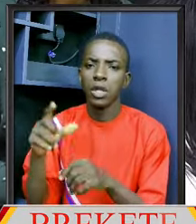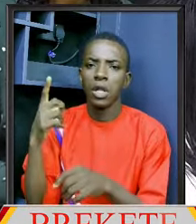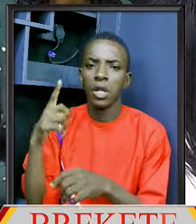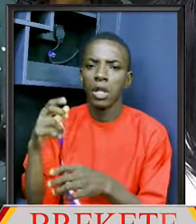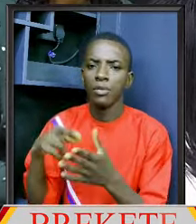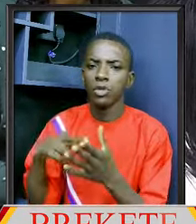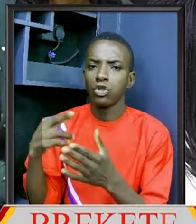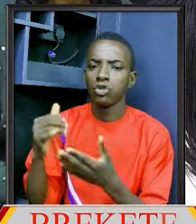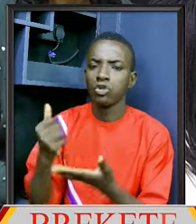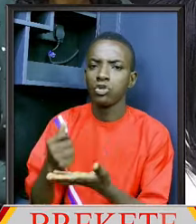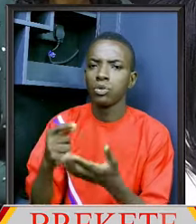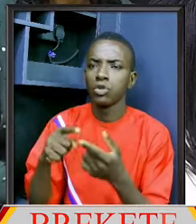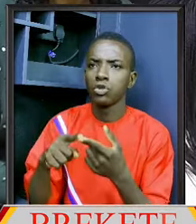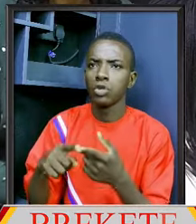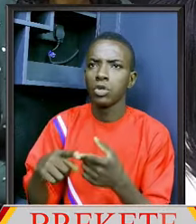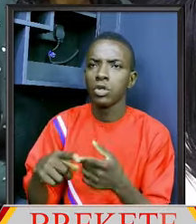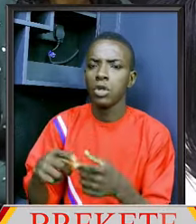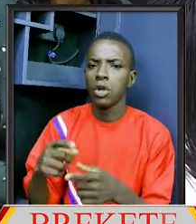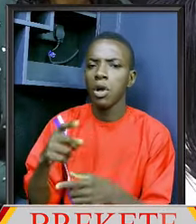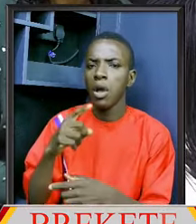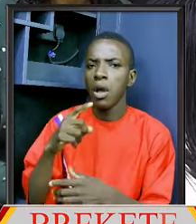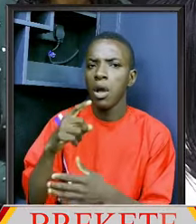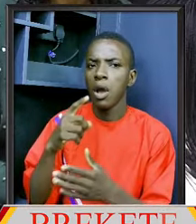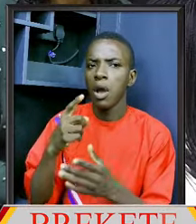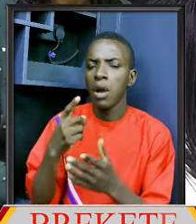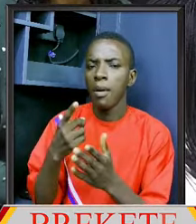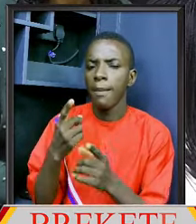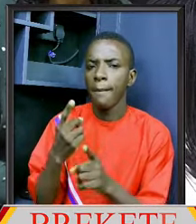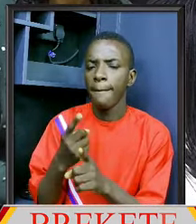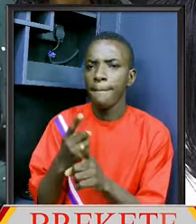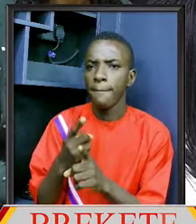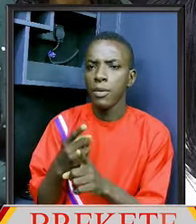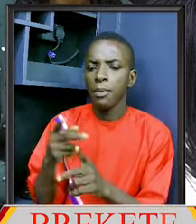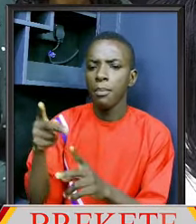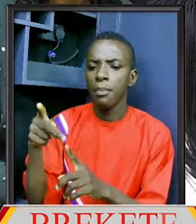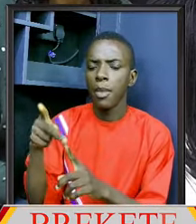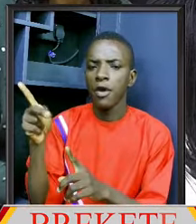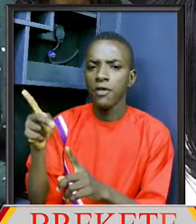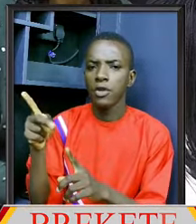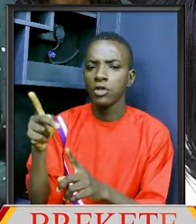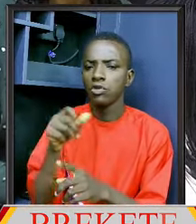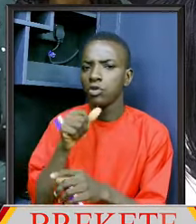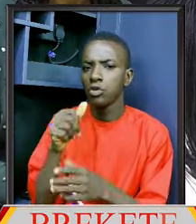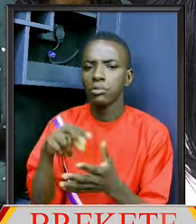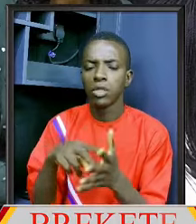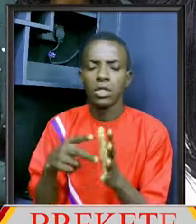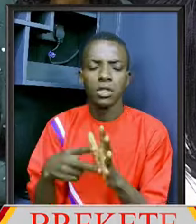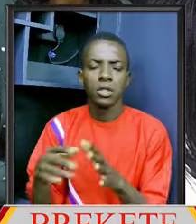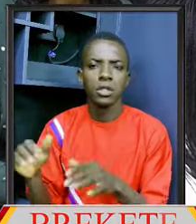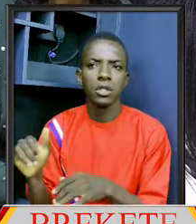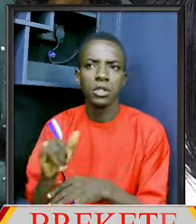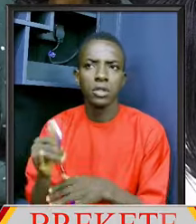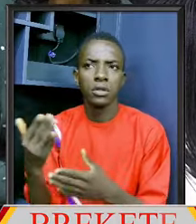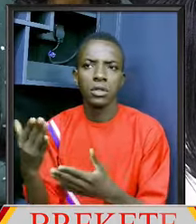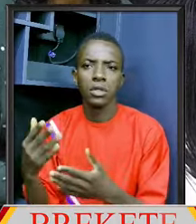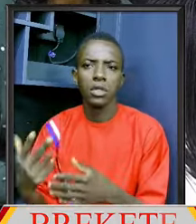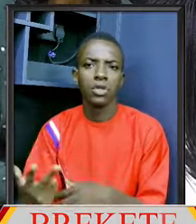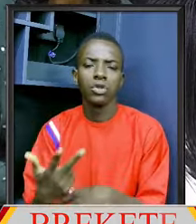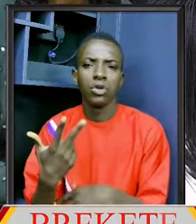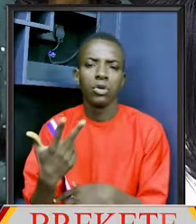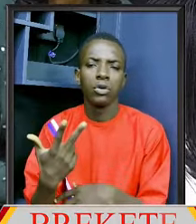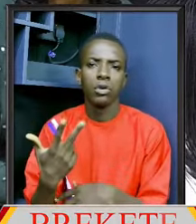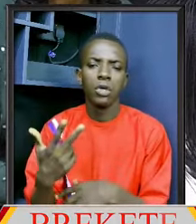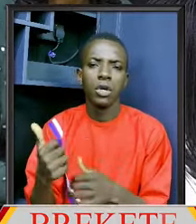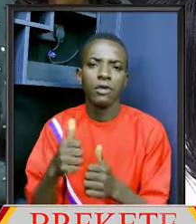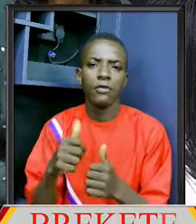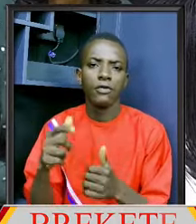result is that it suppose they accurate. Accuracy. They don't mean the same thing. The third character